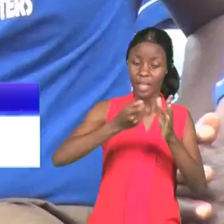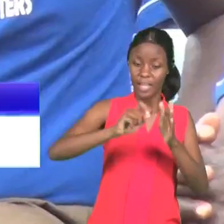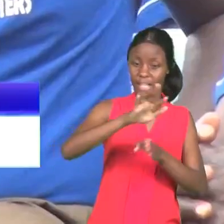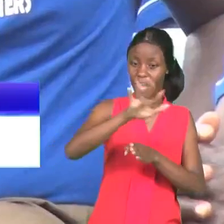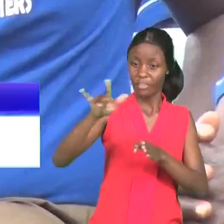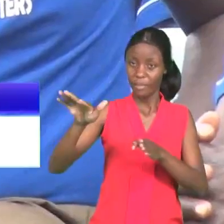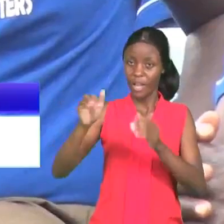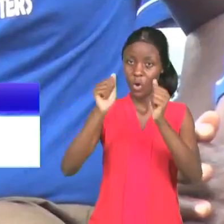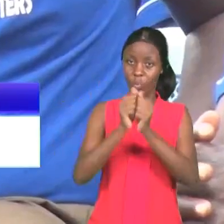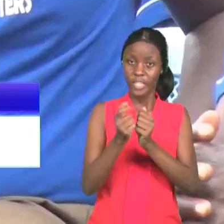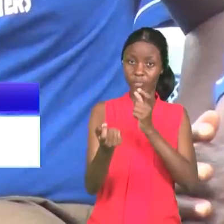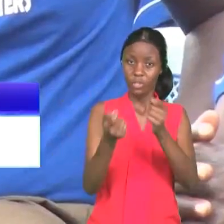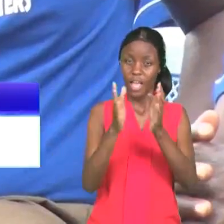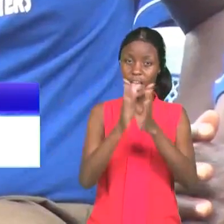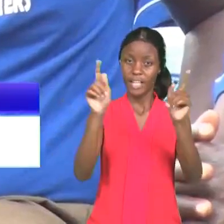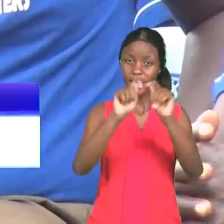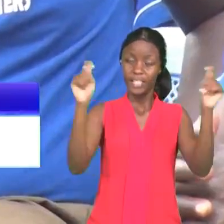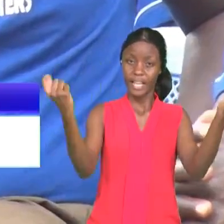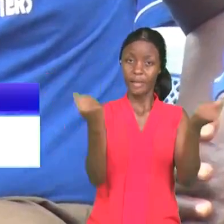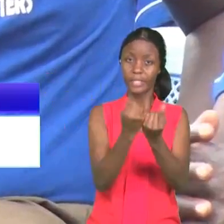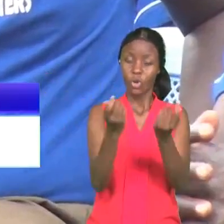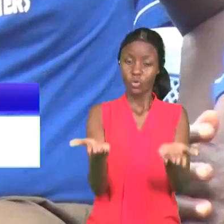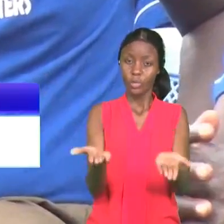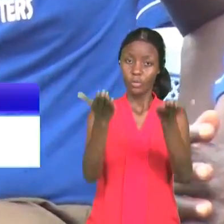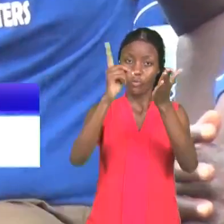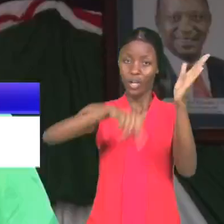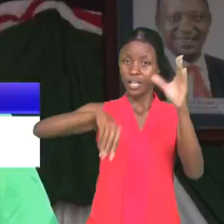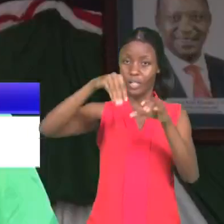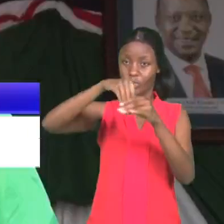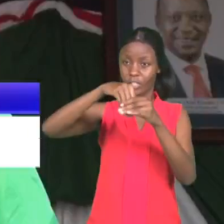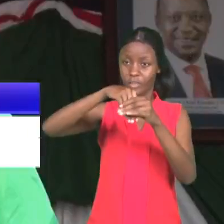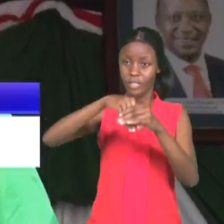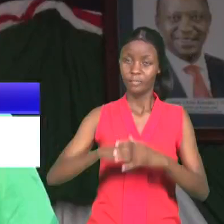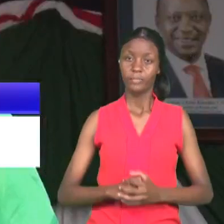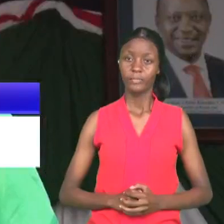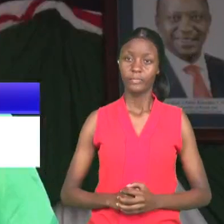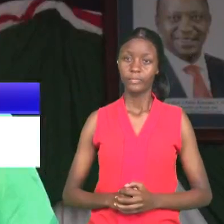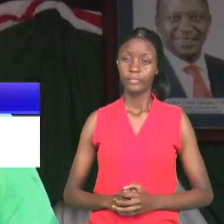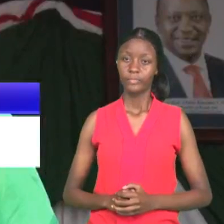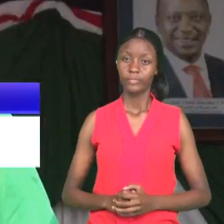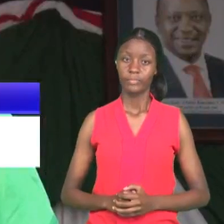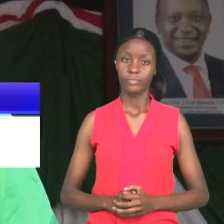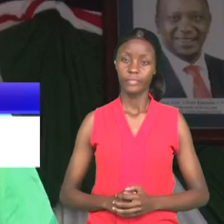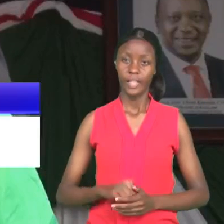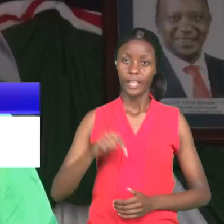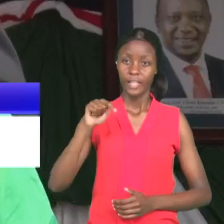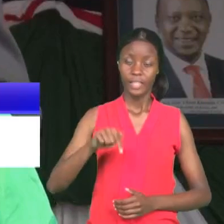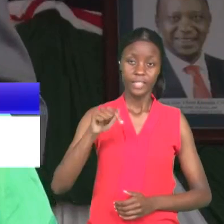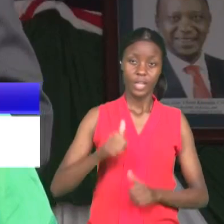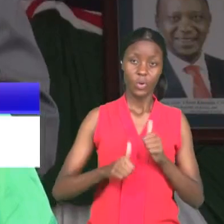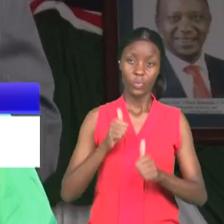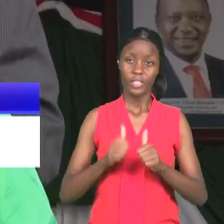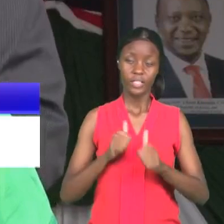among marginalized and minority speech communities to enhance inclusivity. I wish to send a very stern warning to